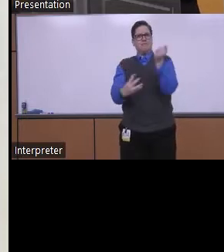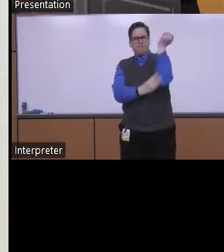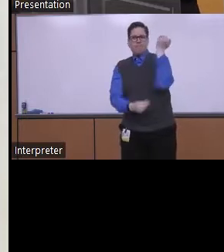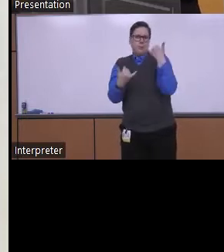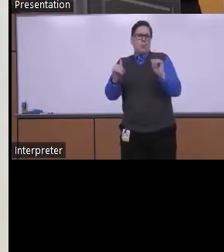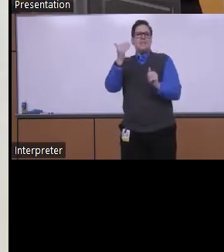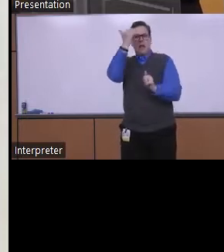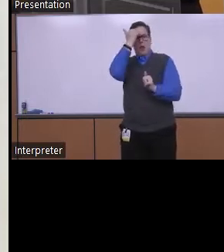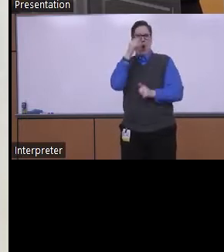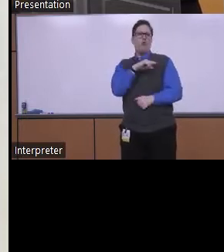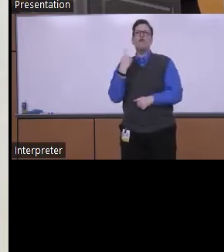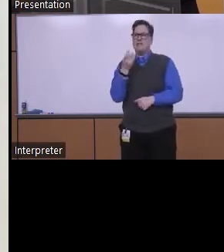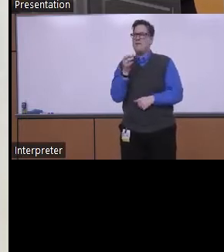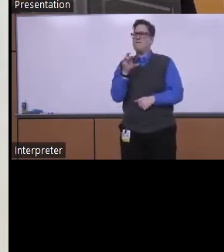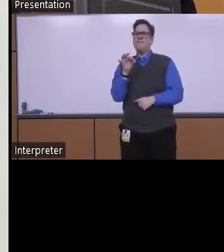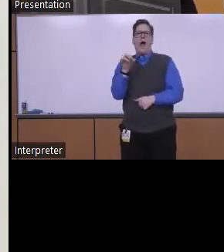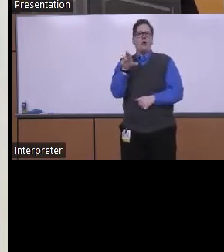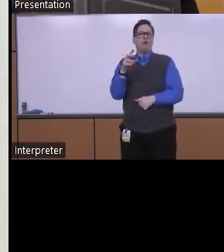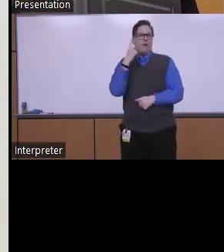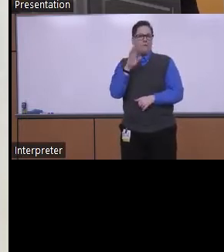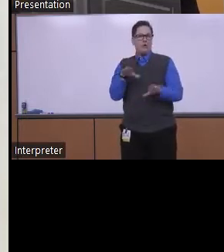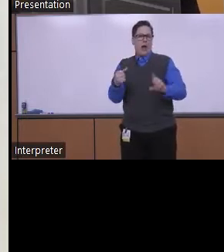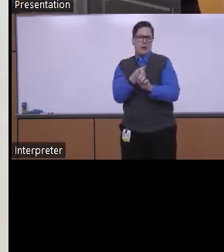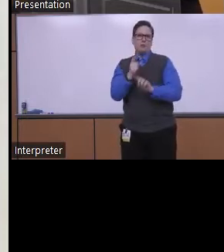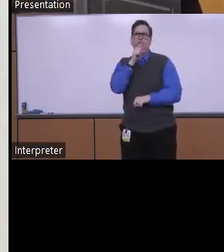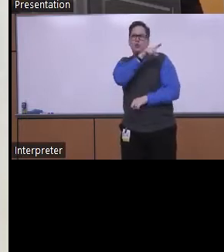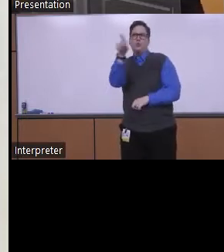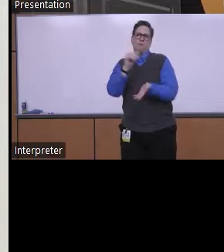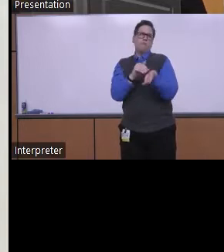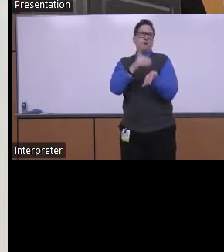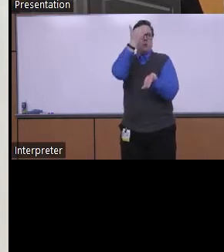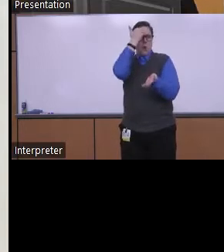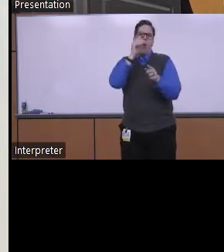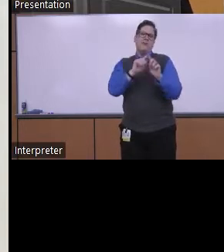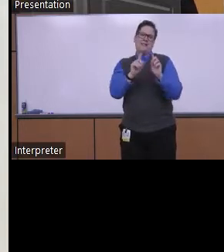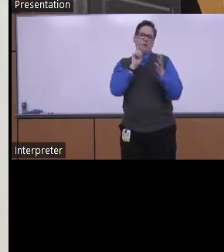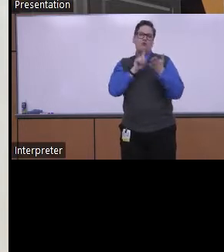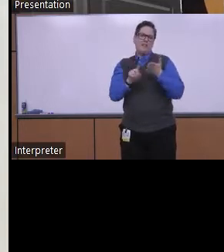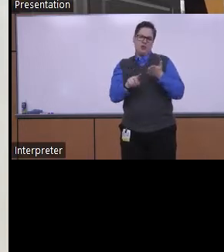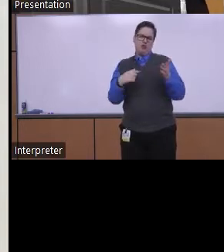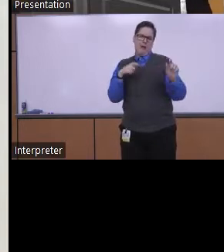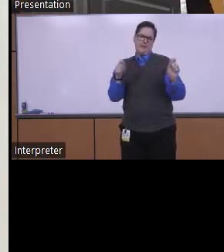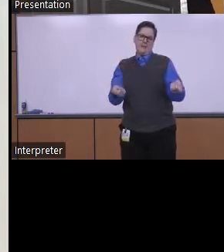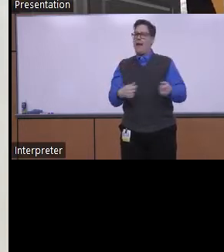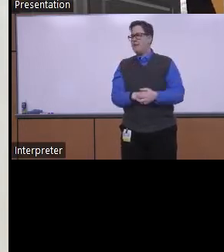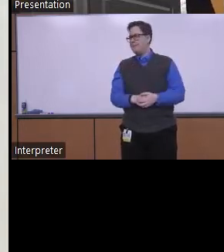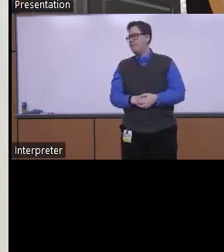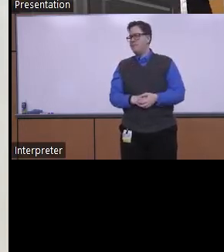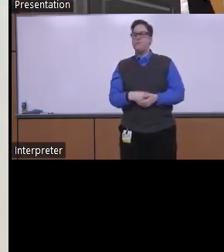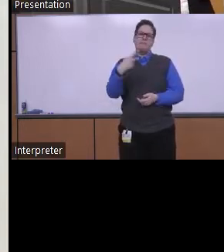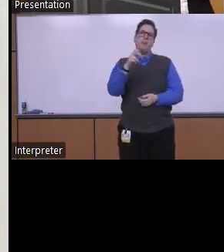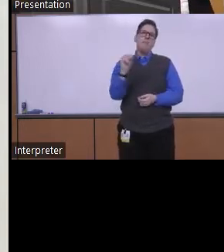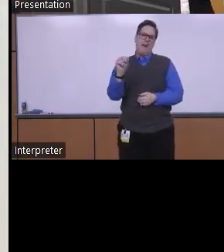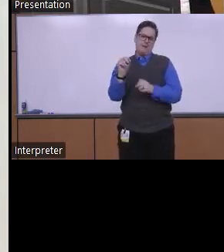for child abuse. And I'm sure you guys know this as practitioners, but there are different studies. I'm just going to cite one by colleagues in